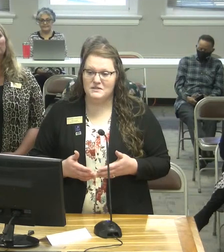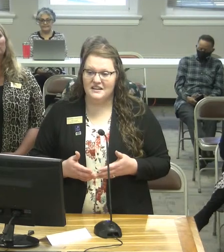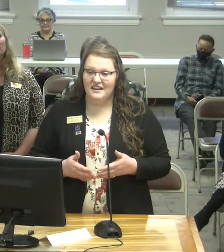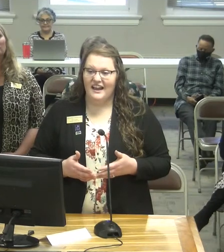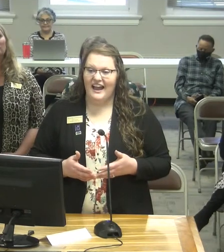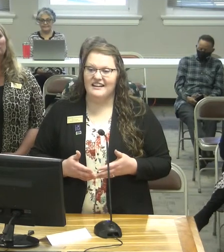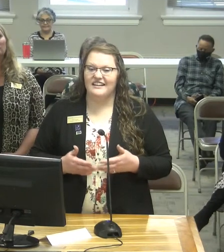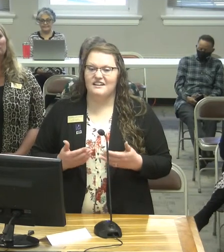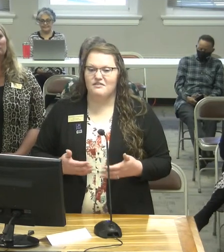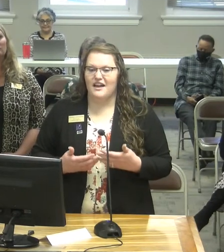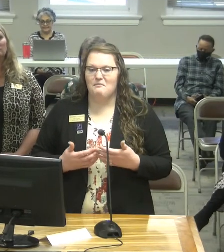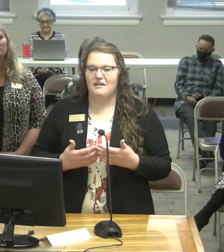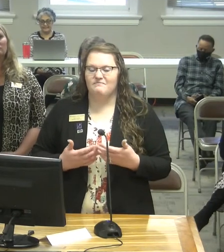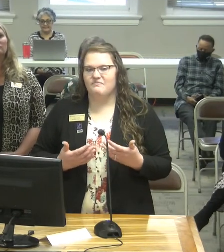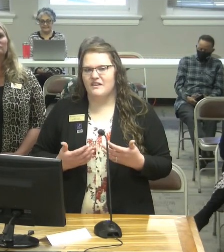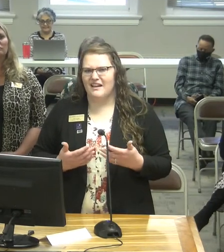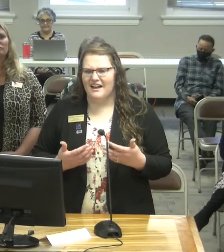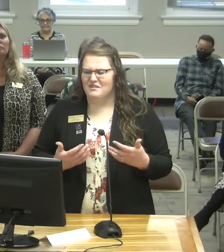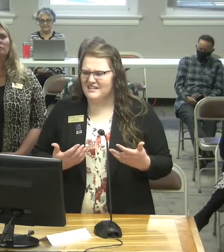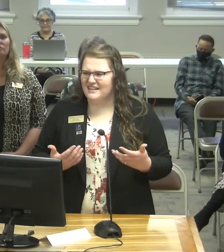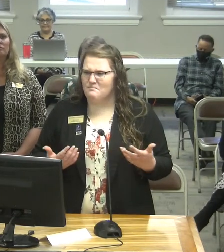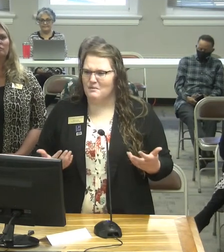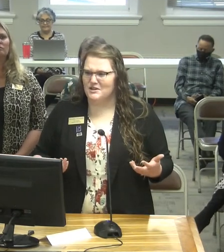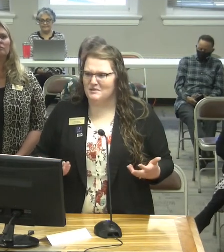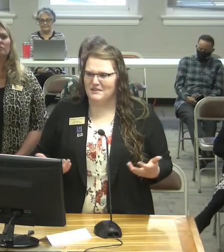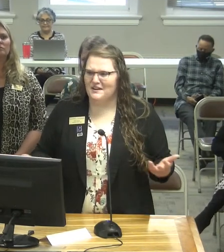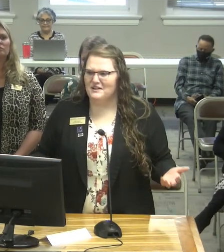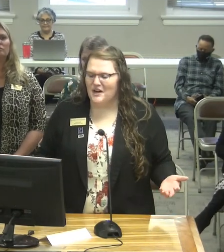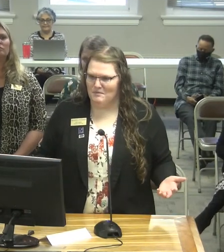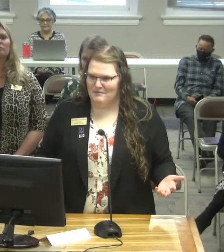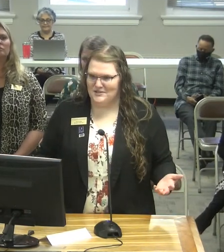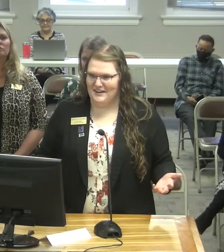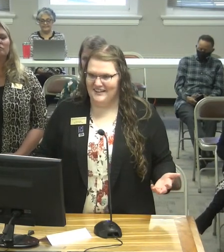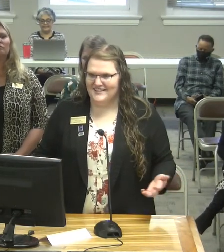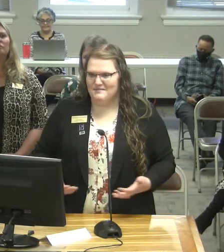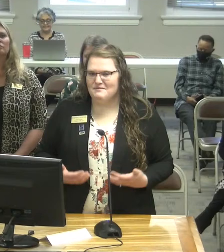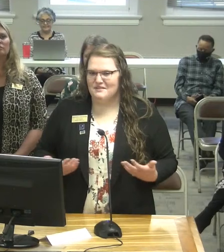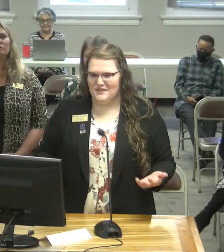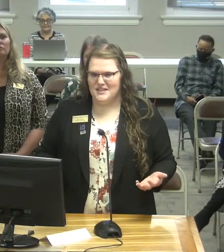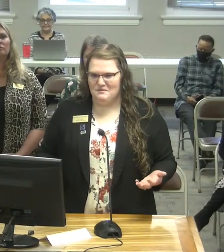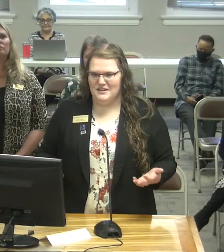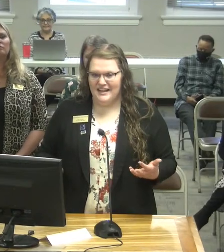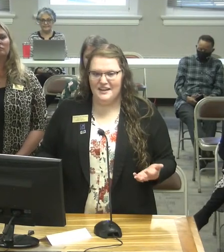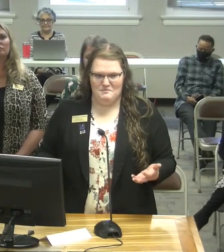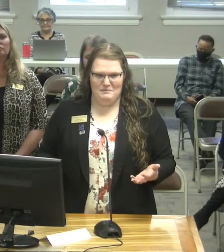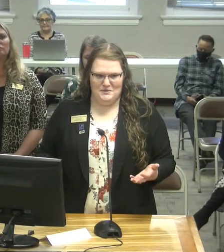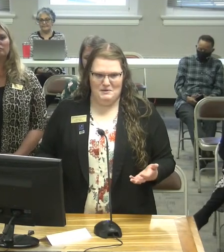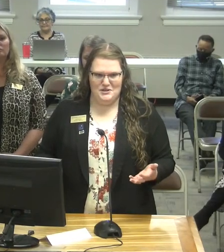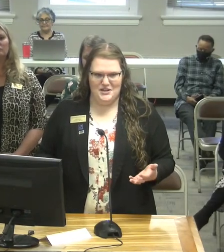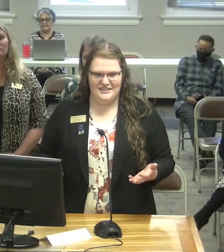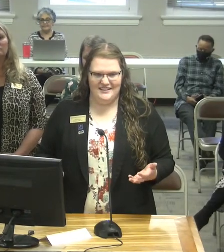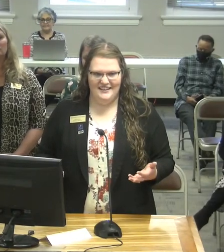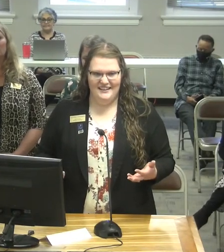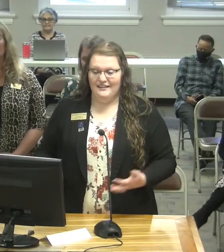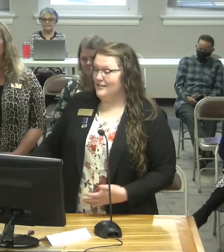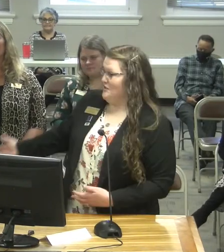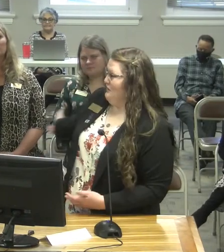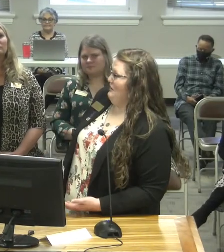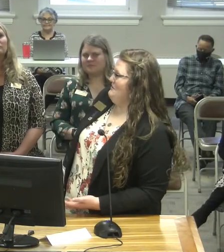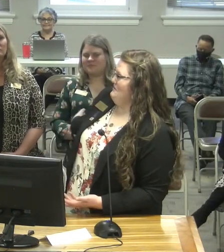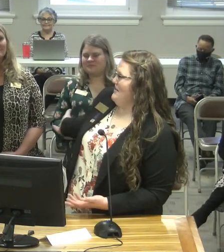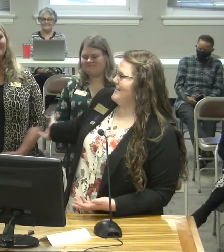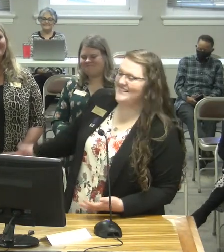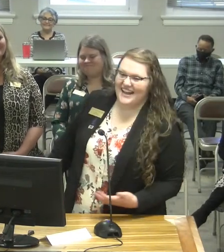their classrooms and give them I want to say the permission but they don't need our permission sometimes it feels like we need other people's permission to